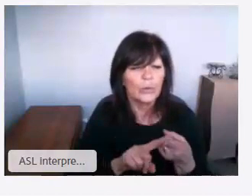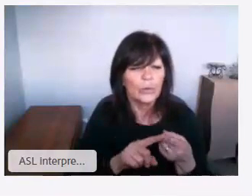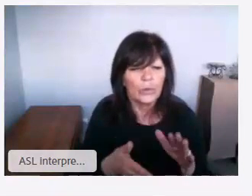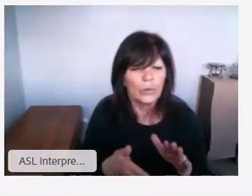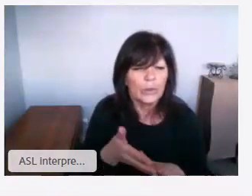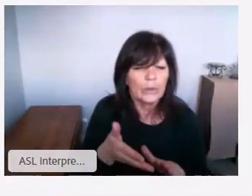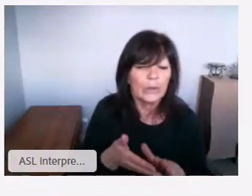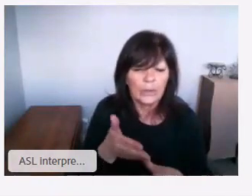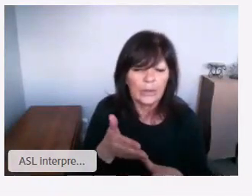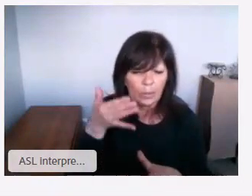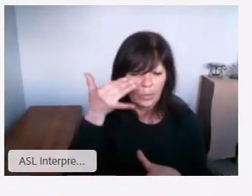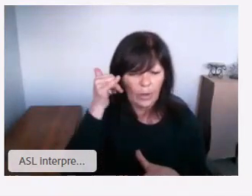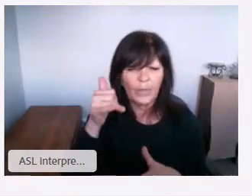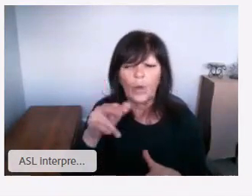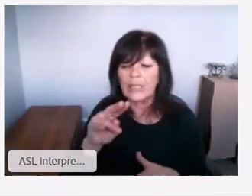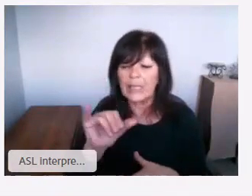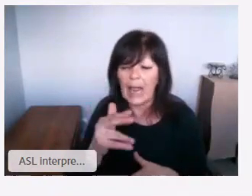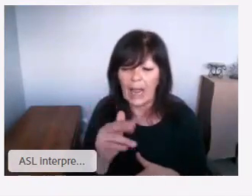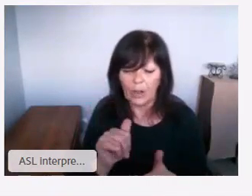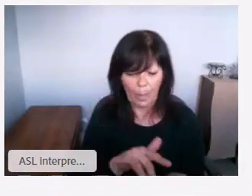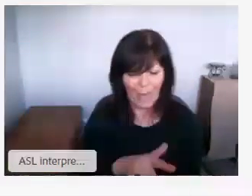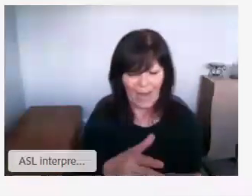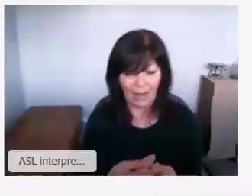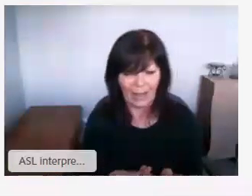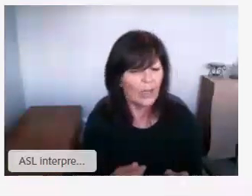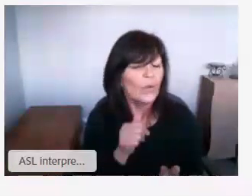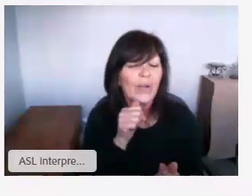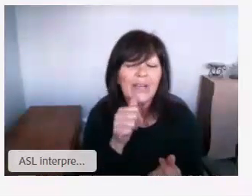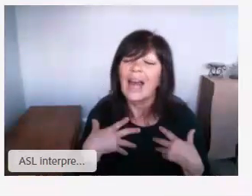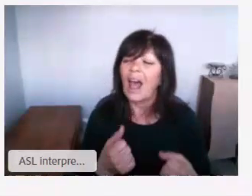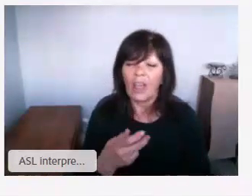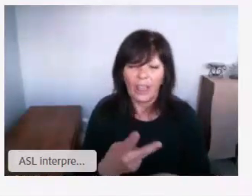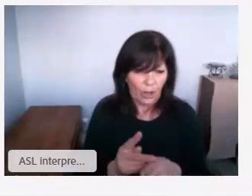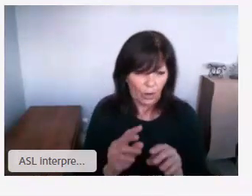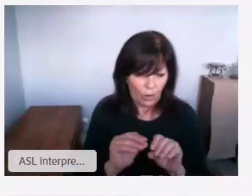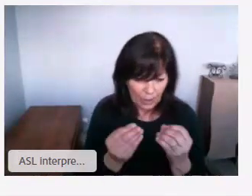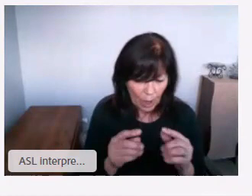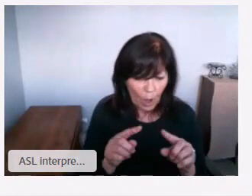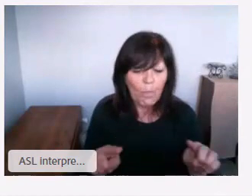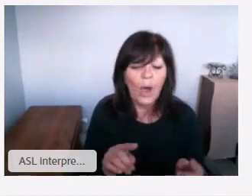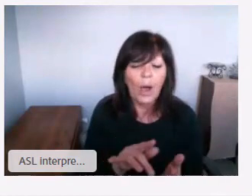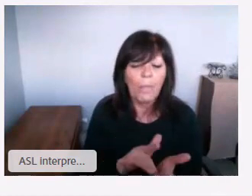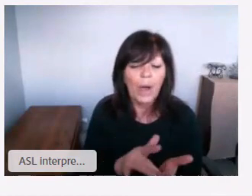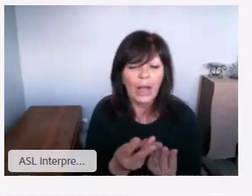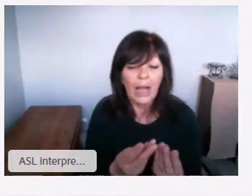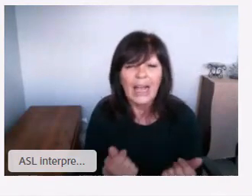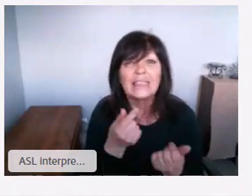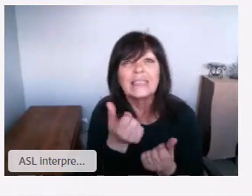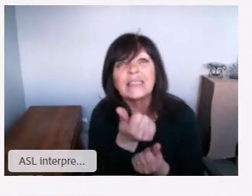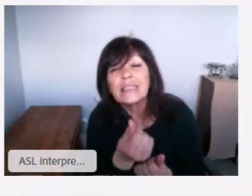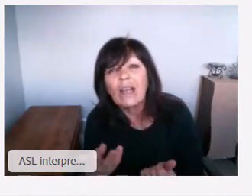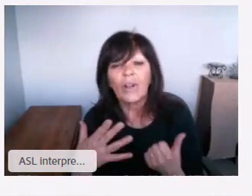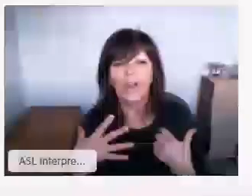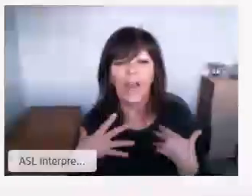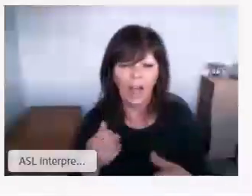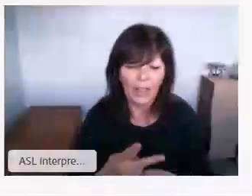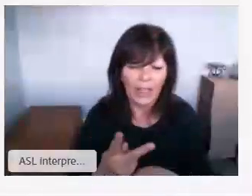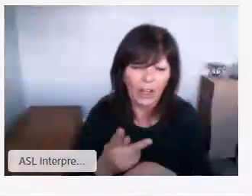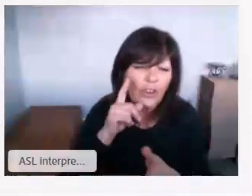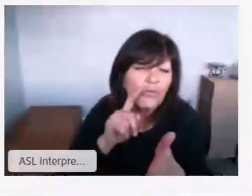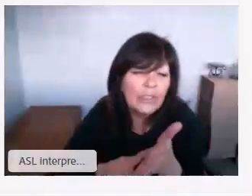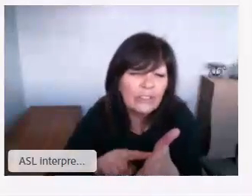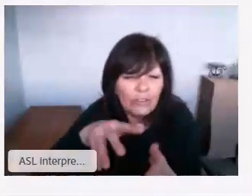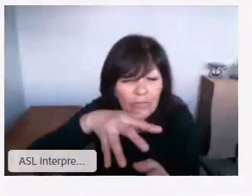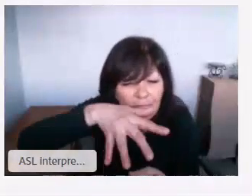Niagara Medical Campus. We are not a healthcare organization, but the medical campus has several healthcare and health research entities within its